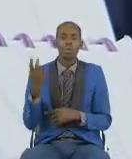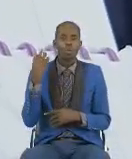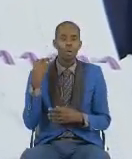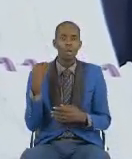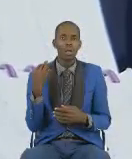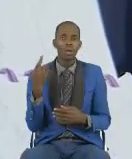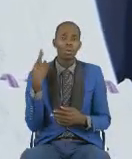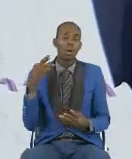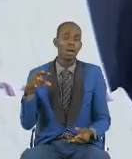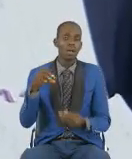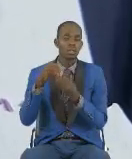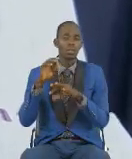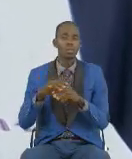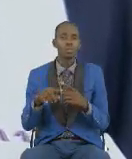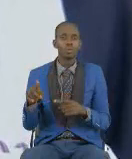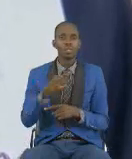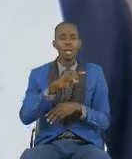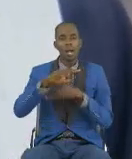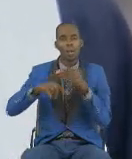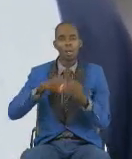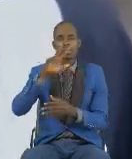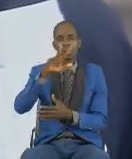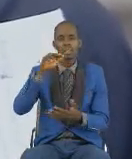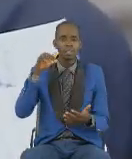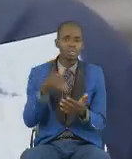about 3,000 souls. And those people,